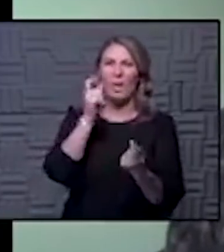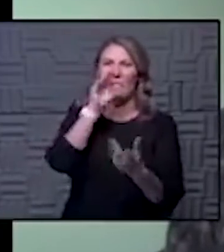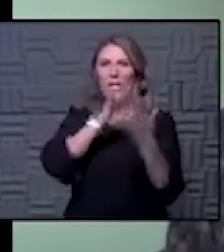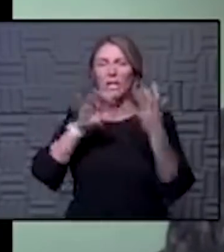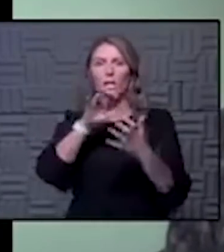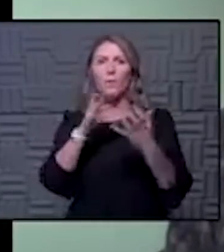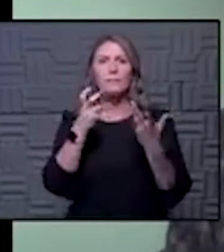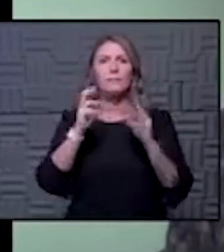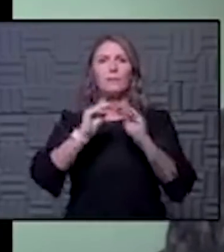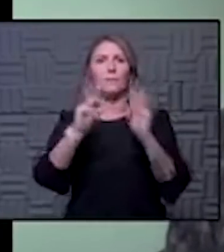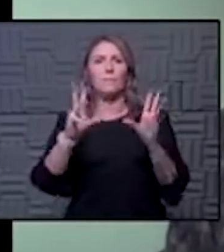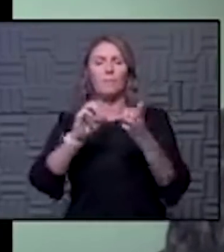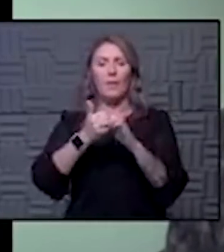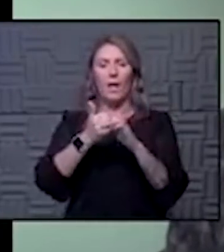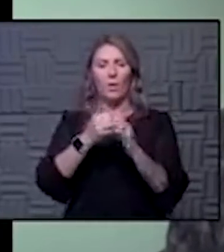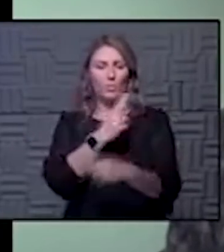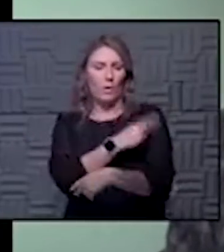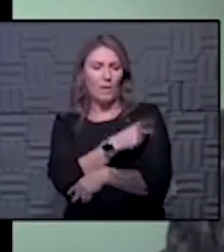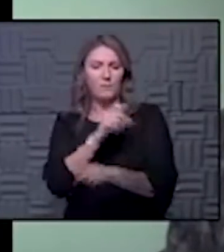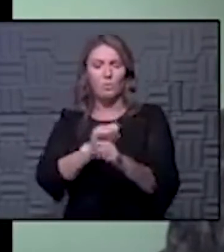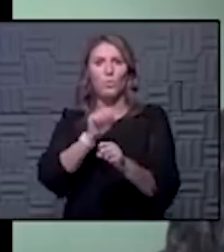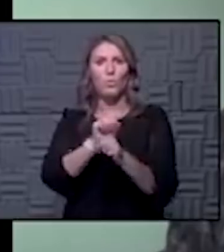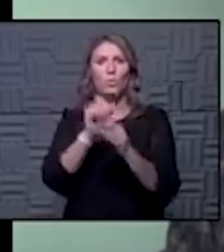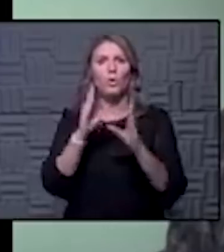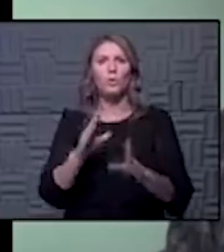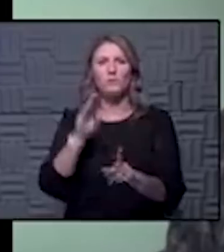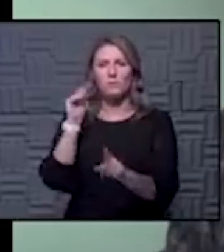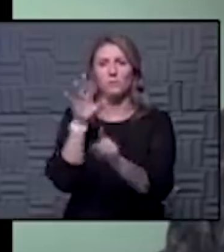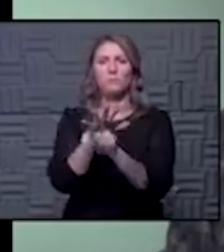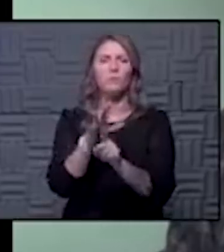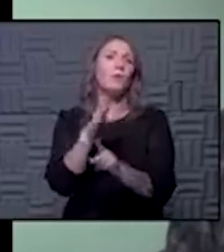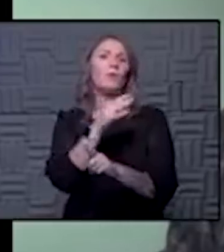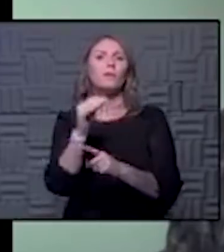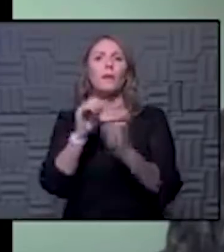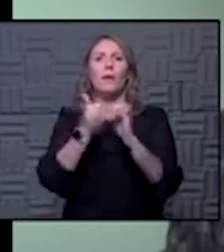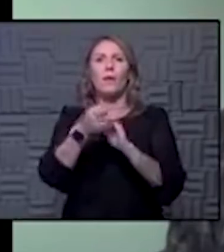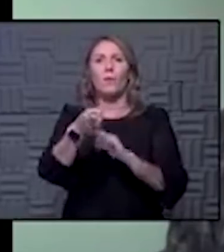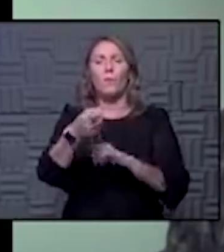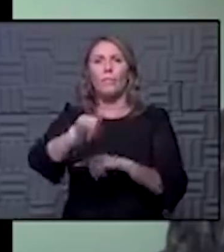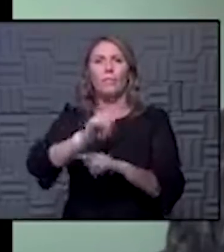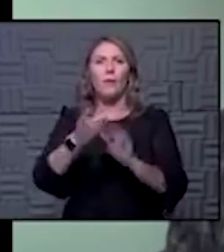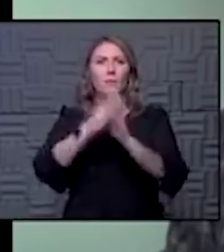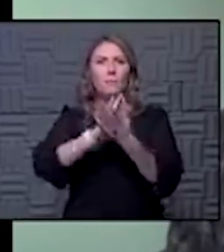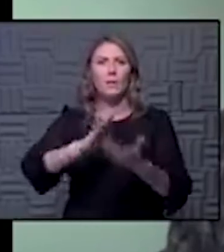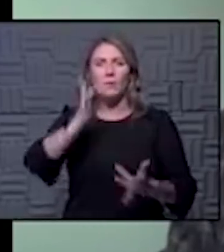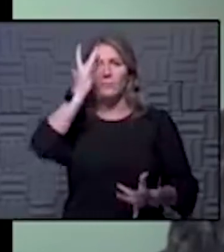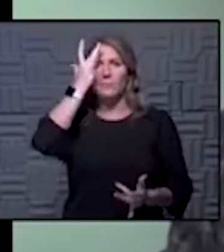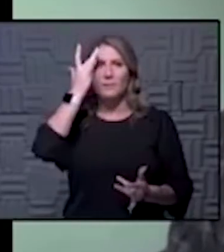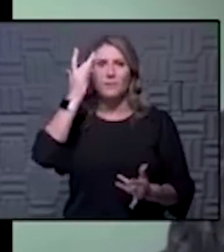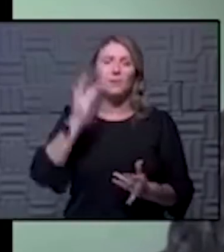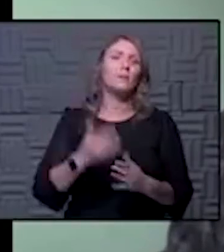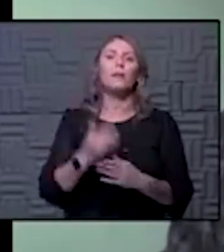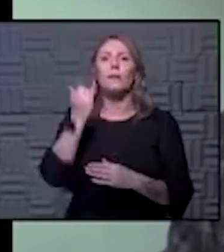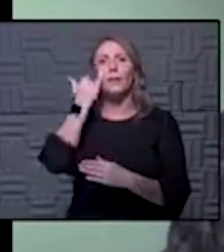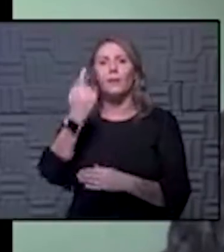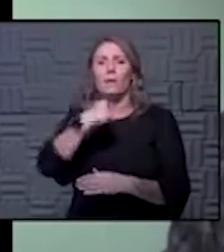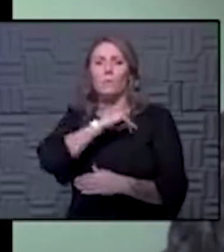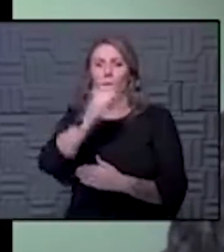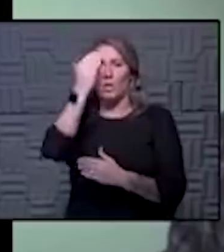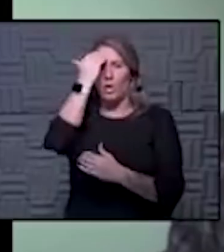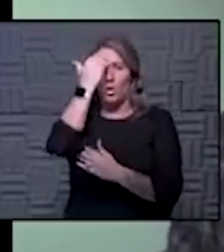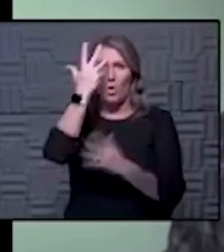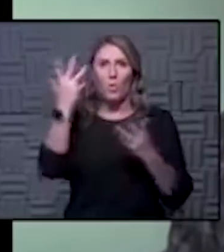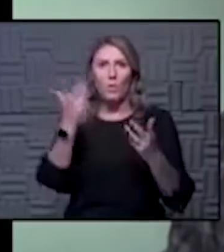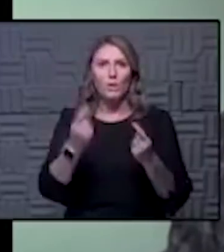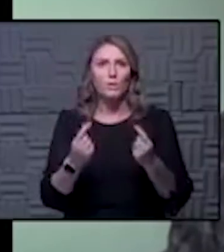clarity around how do hospital workers get exposed and how do they get sick? If we know what we're supposed to be